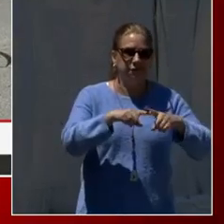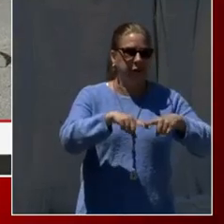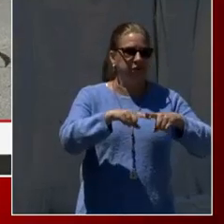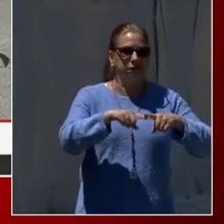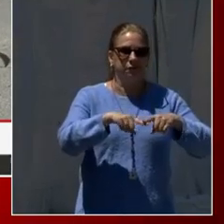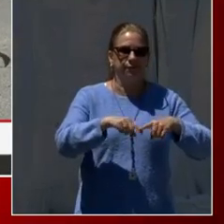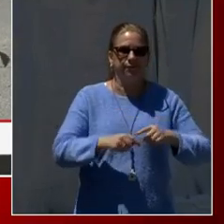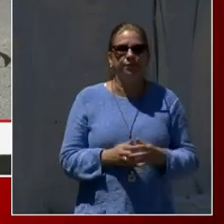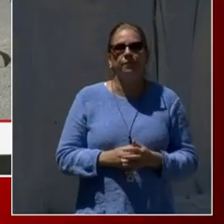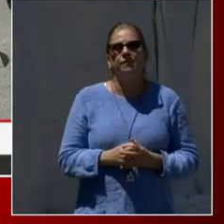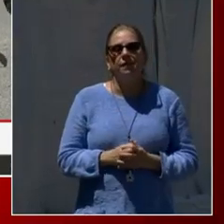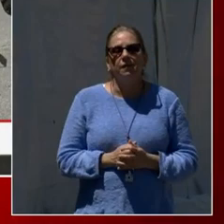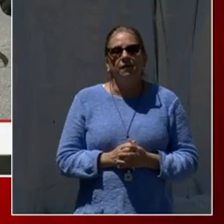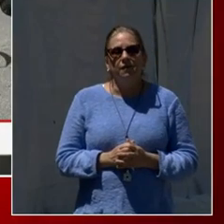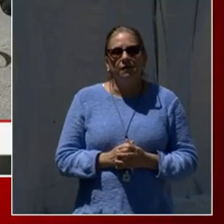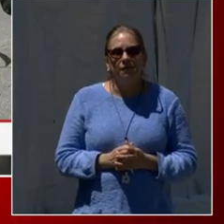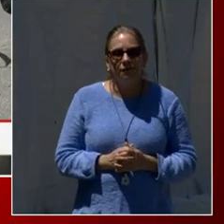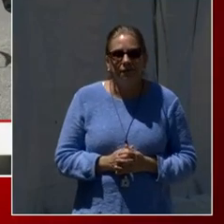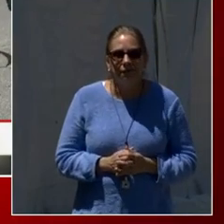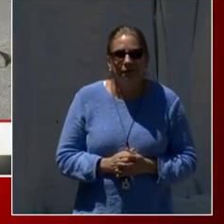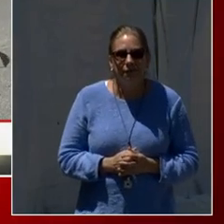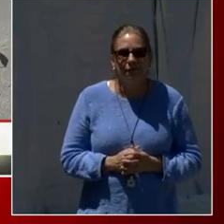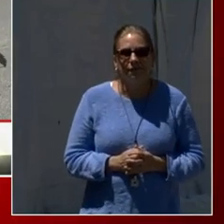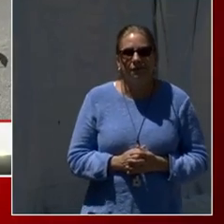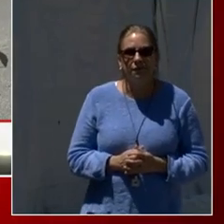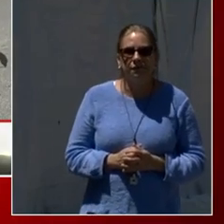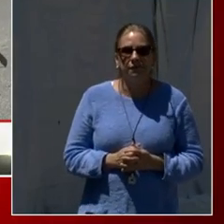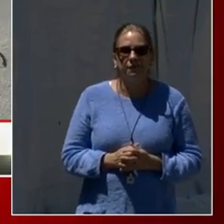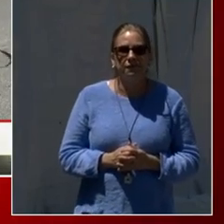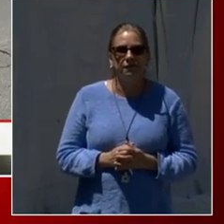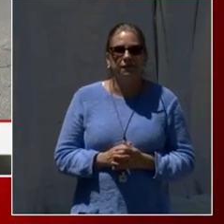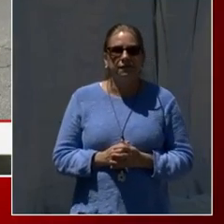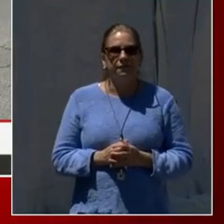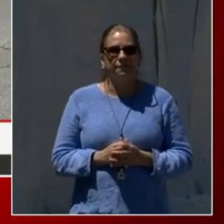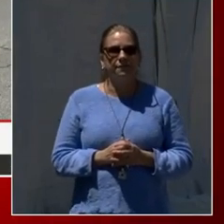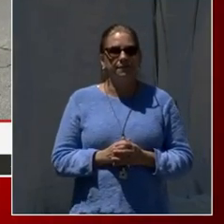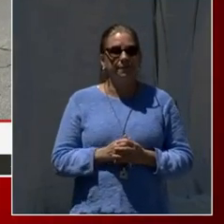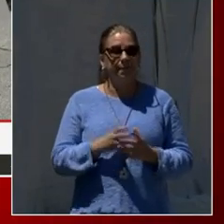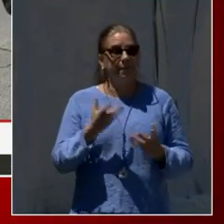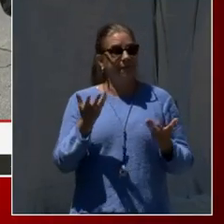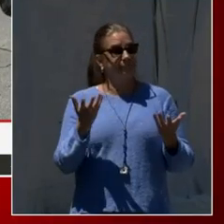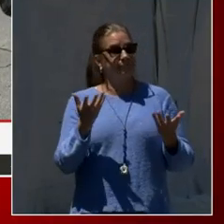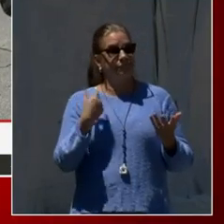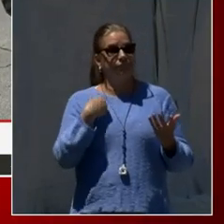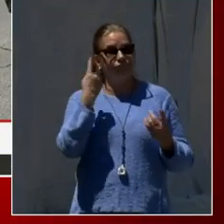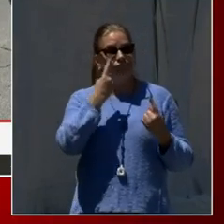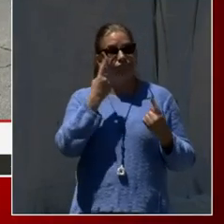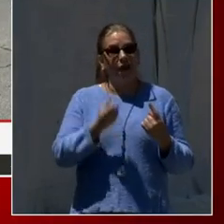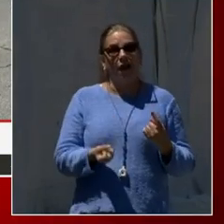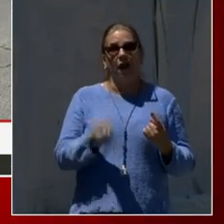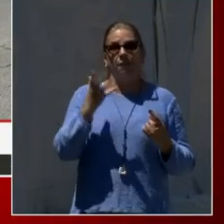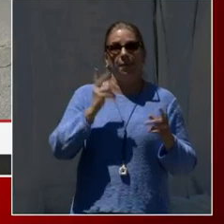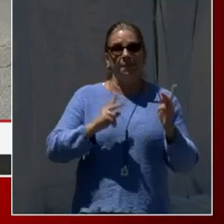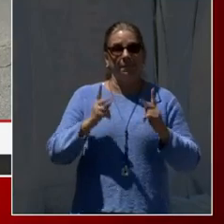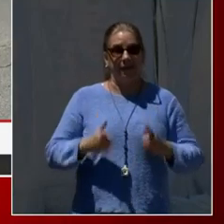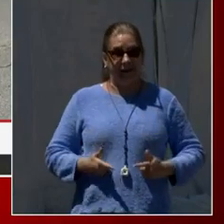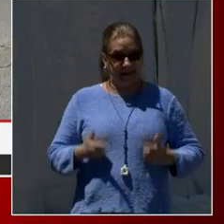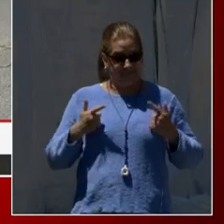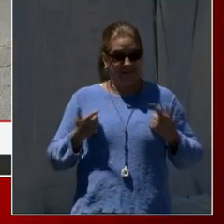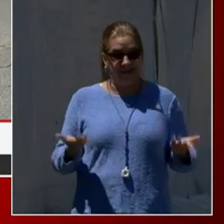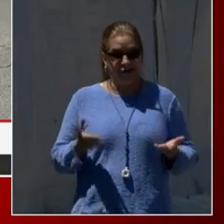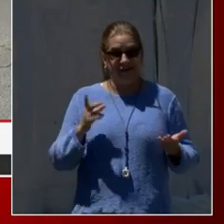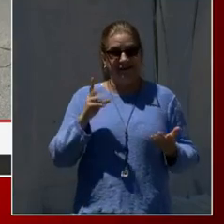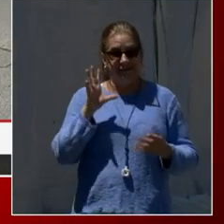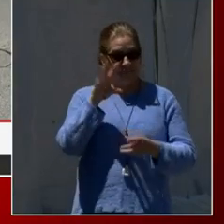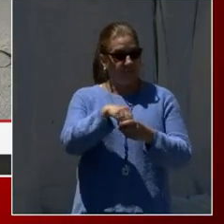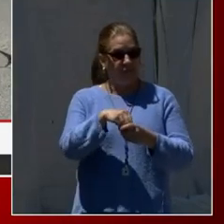mentioned, of the protest participants who are in fact DC residents, because the cases that we interview are DC